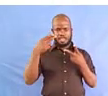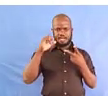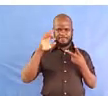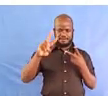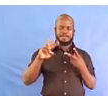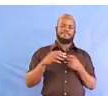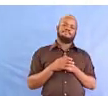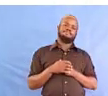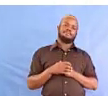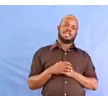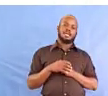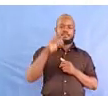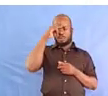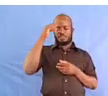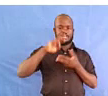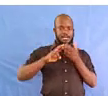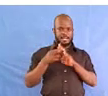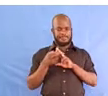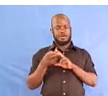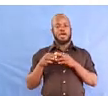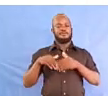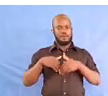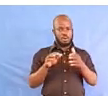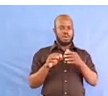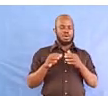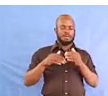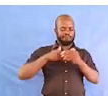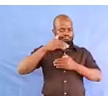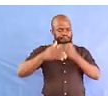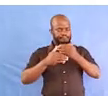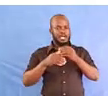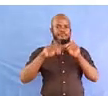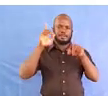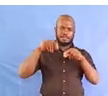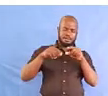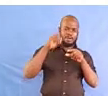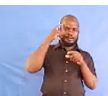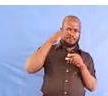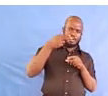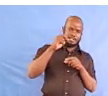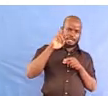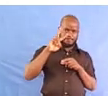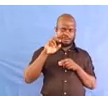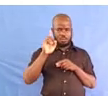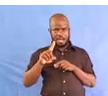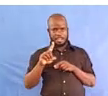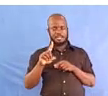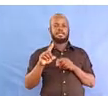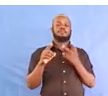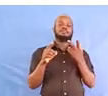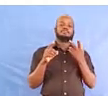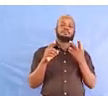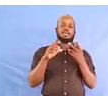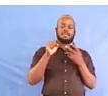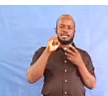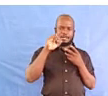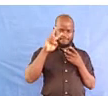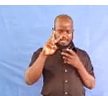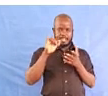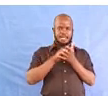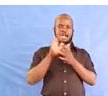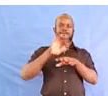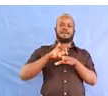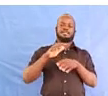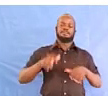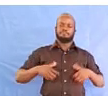and HIV-2 species. The closest relative, according to sequence variations, for the HIV-1 strain was